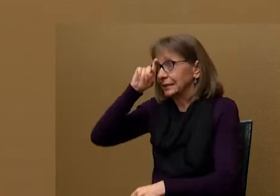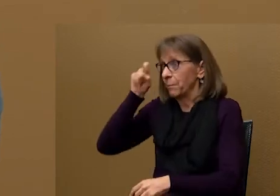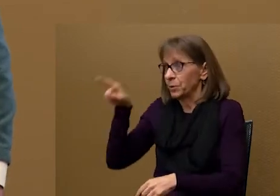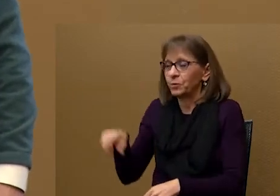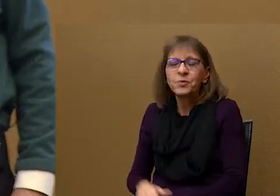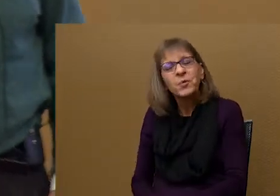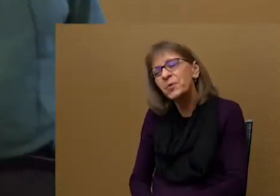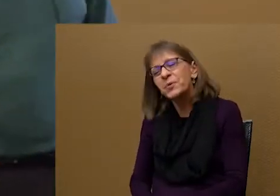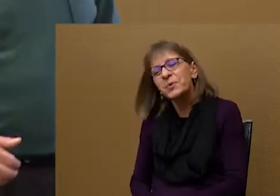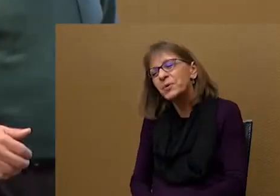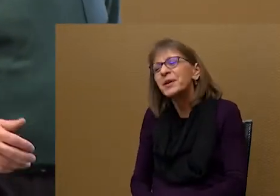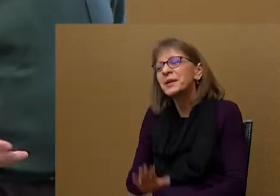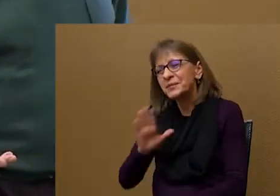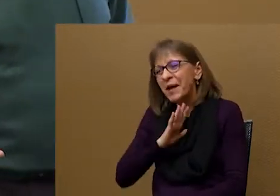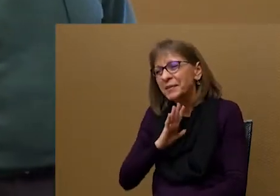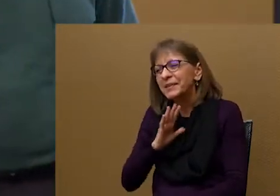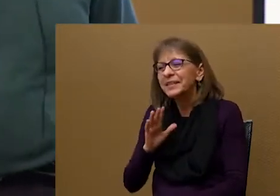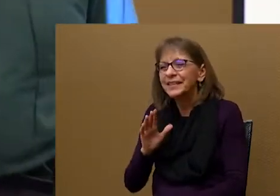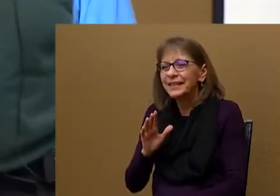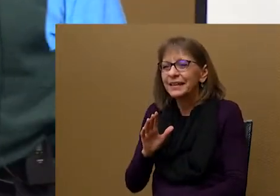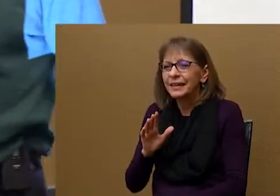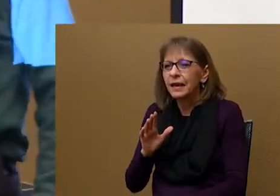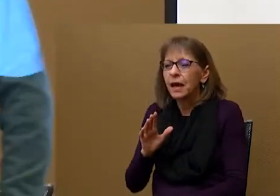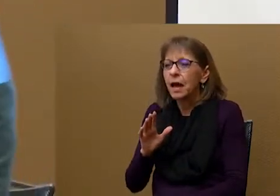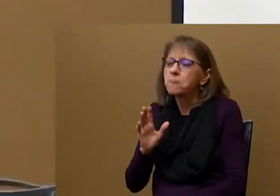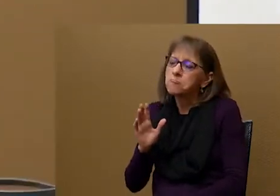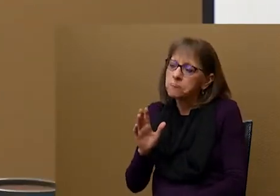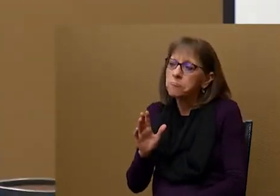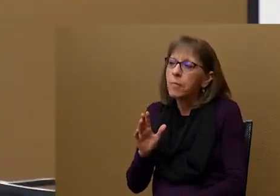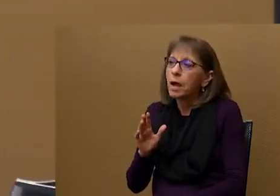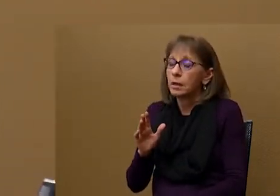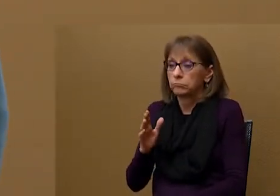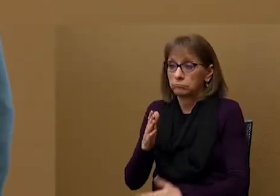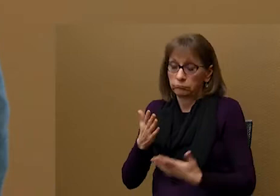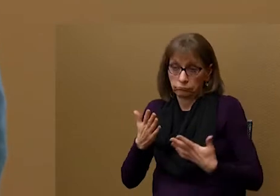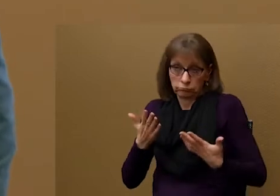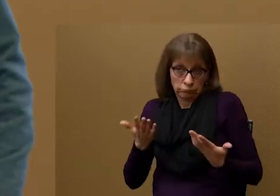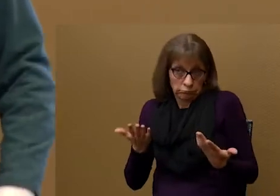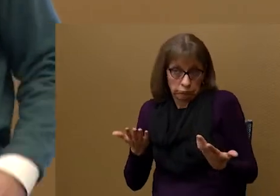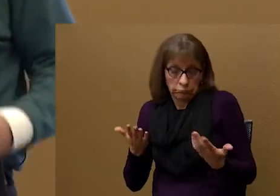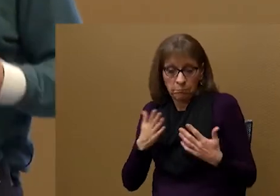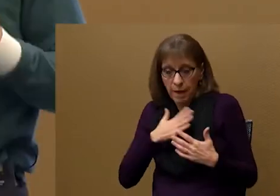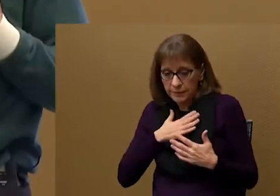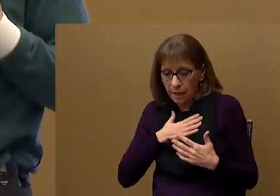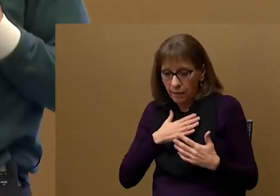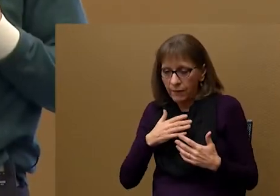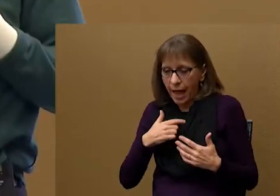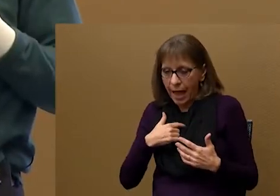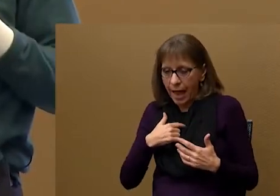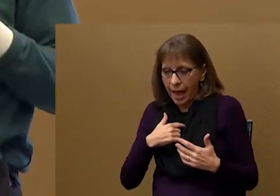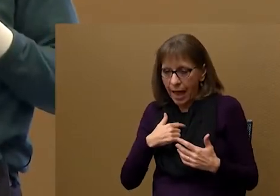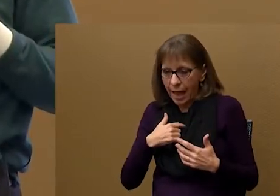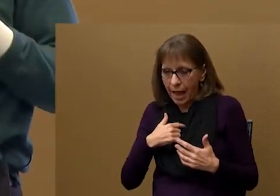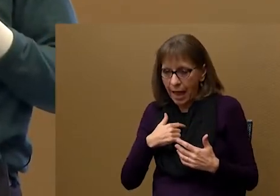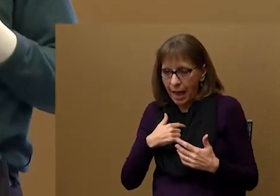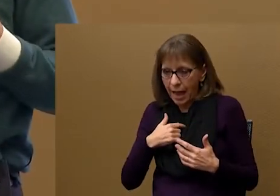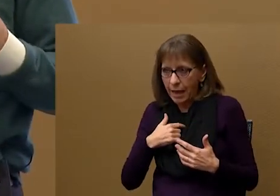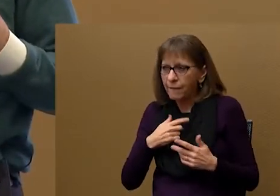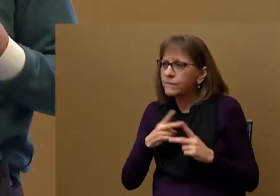I didn't mean to stump the room. No, no, it's fine. I think I would, if myself,